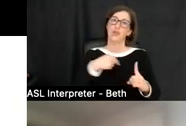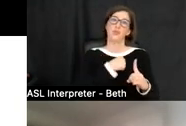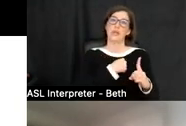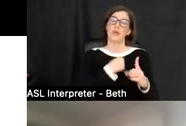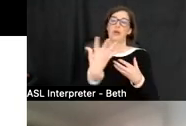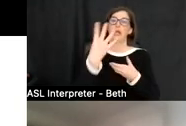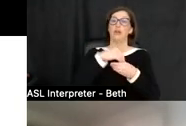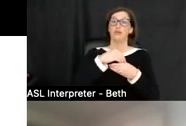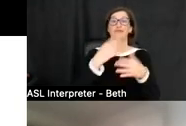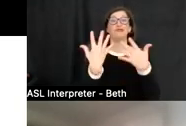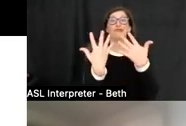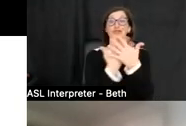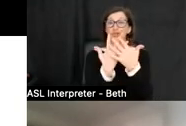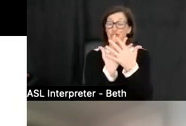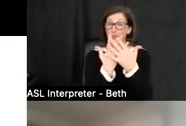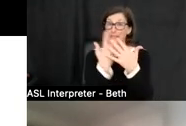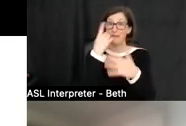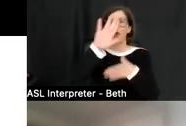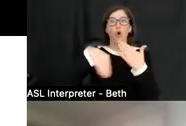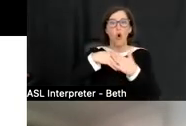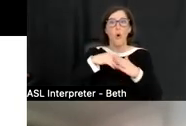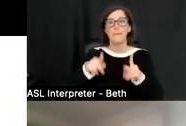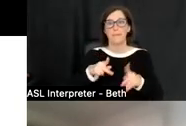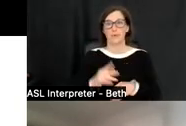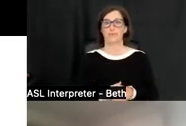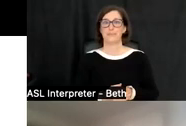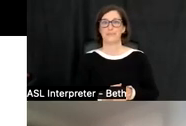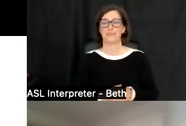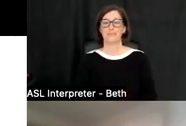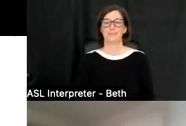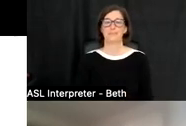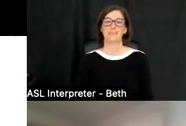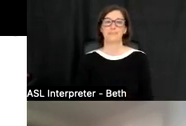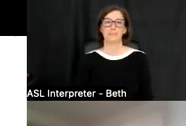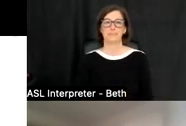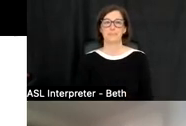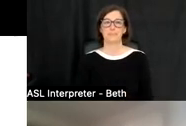including screening for all people. Next slide, please.